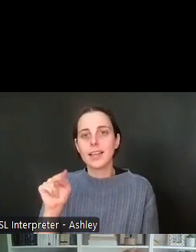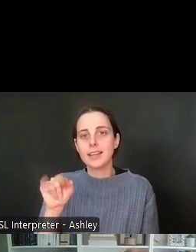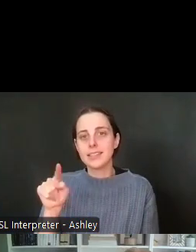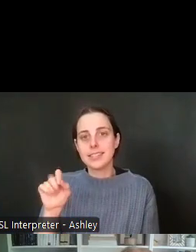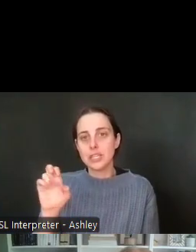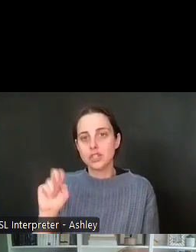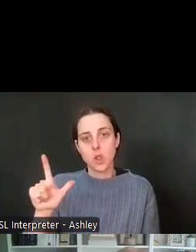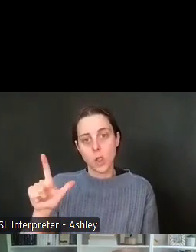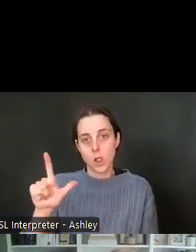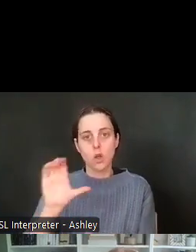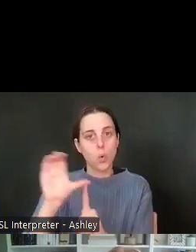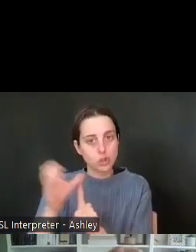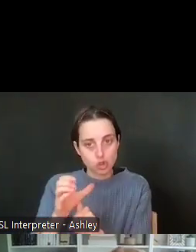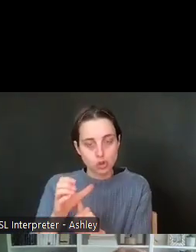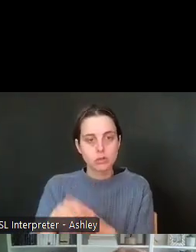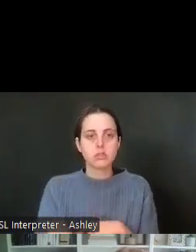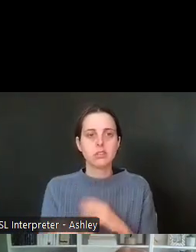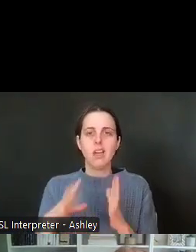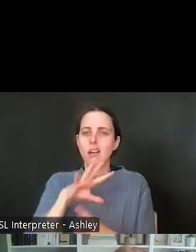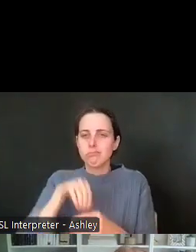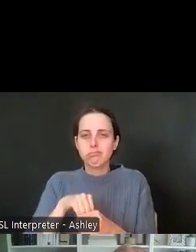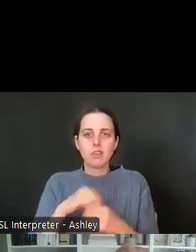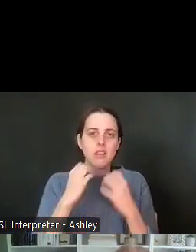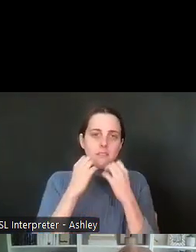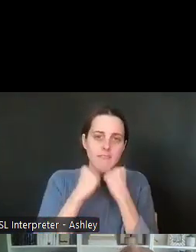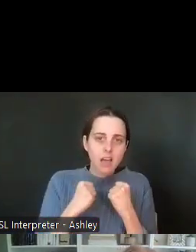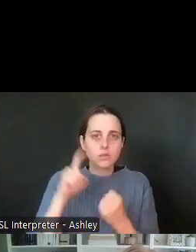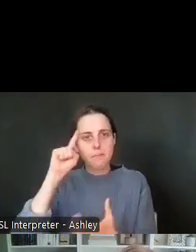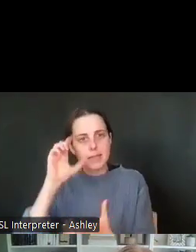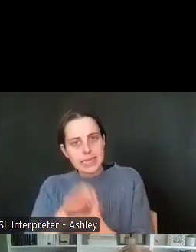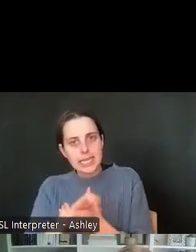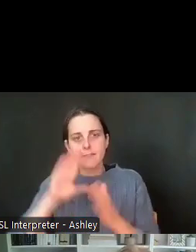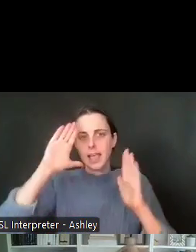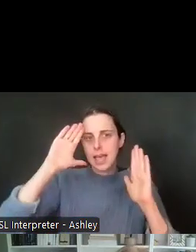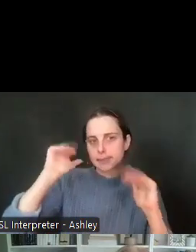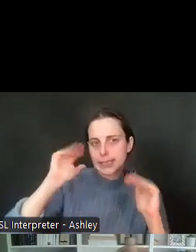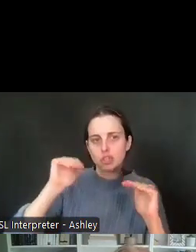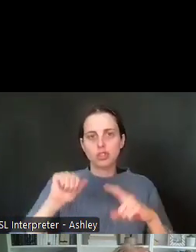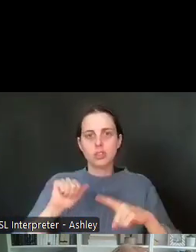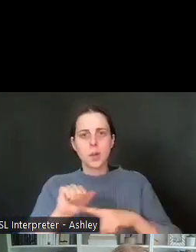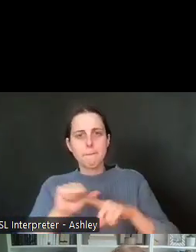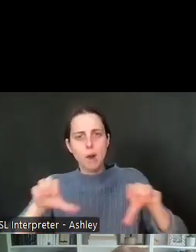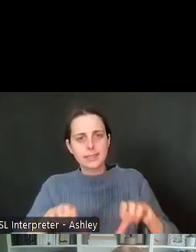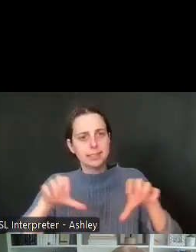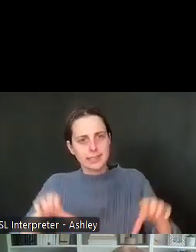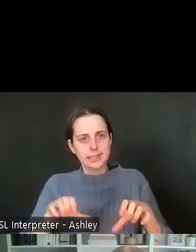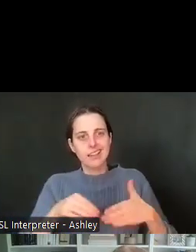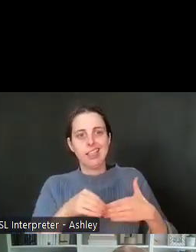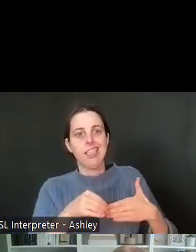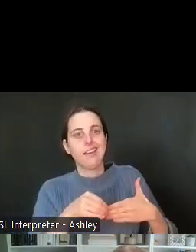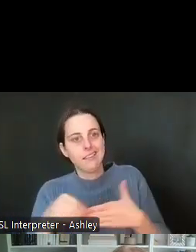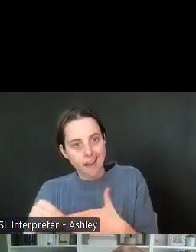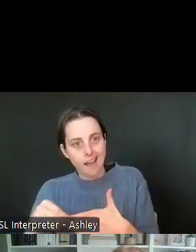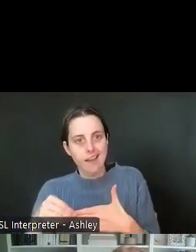the values, the expectations, the practices that guide and inform the team. That's the organizational